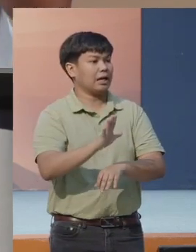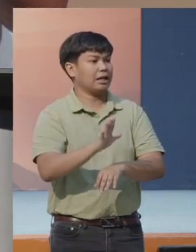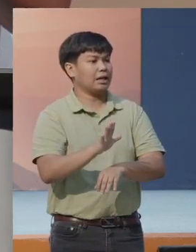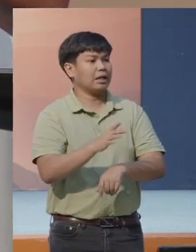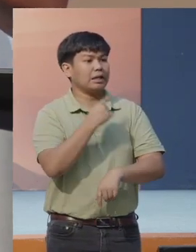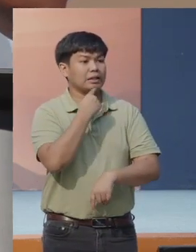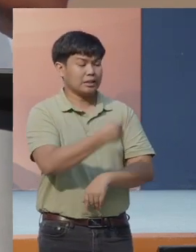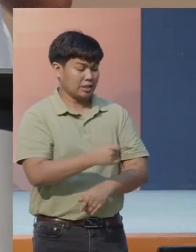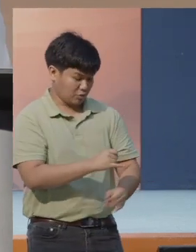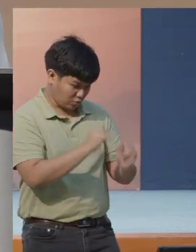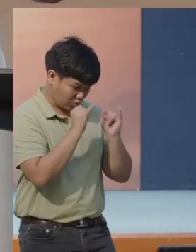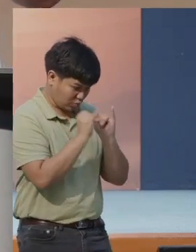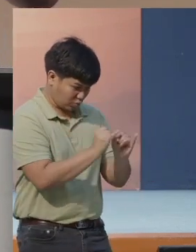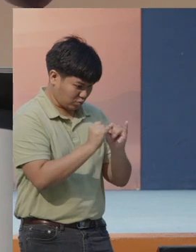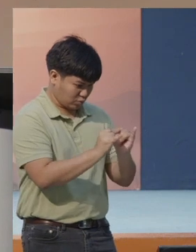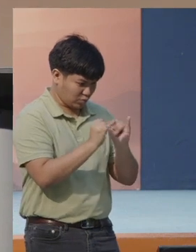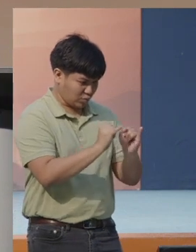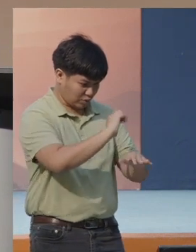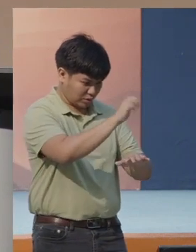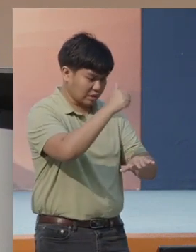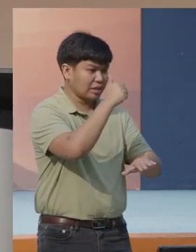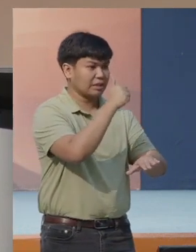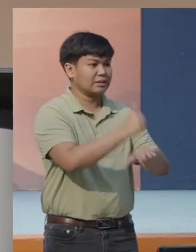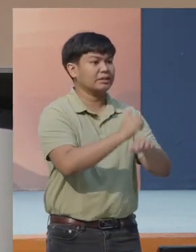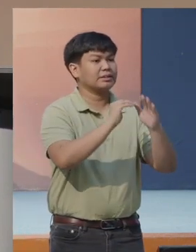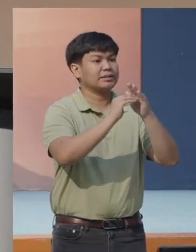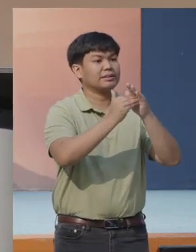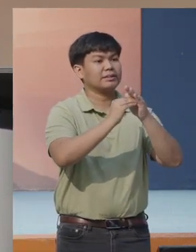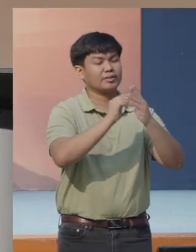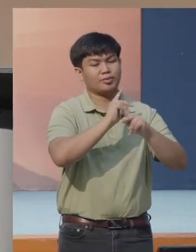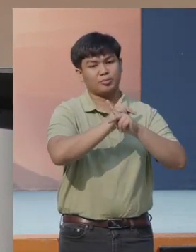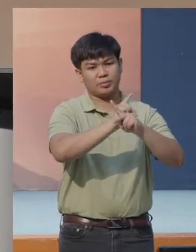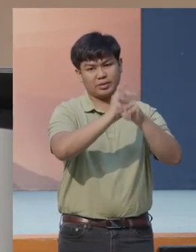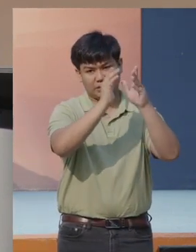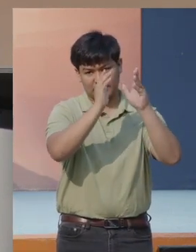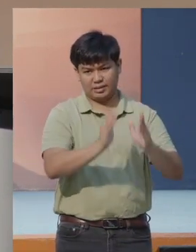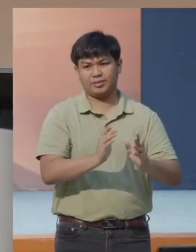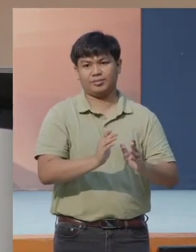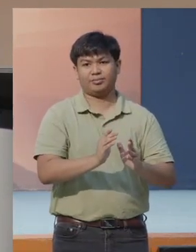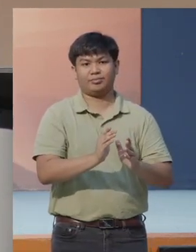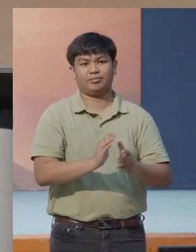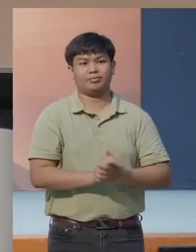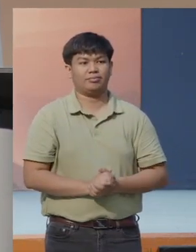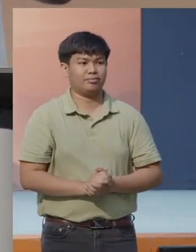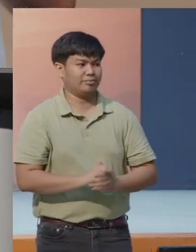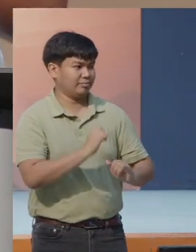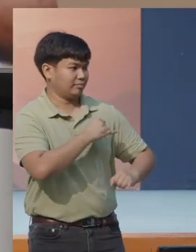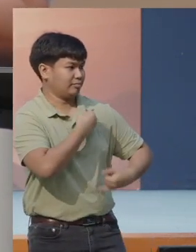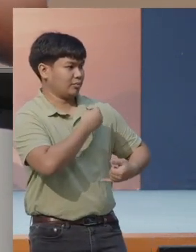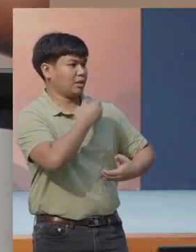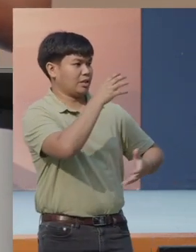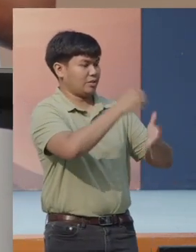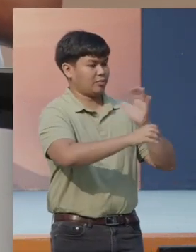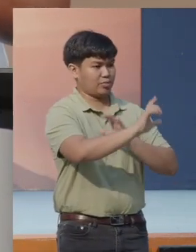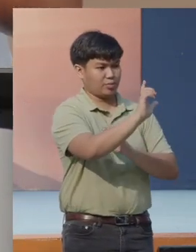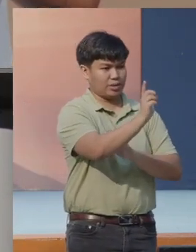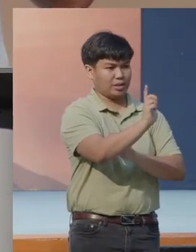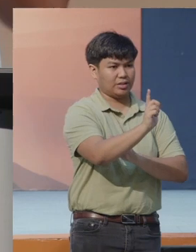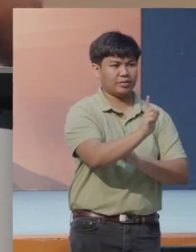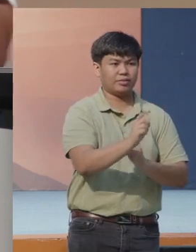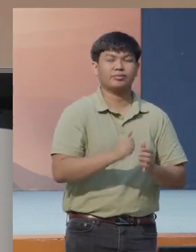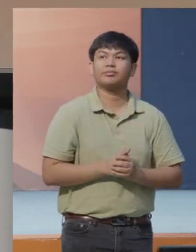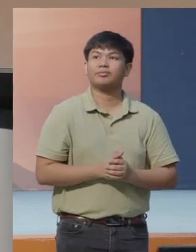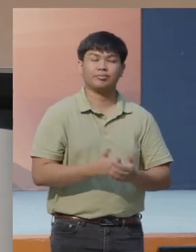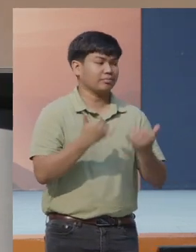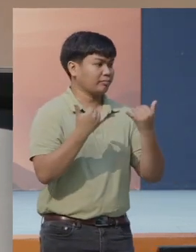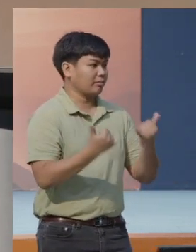His instruction to set up the cities of refuge. Joshua chapter 20. So